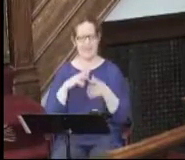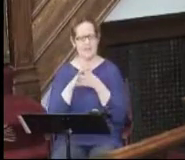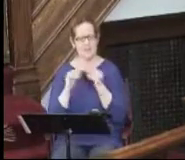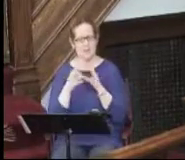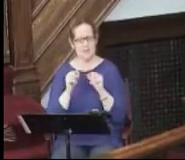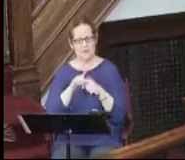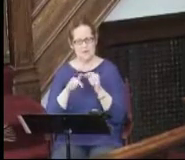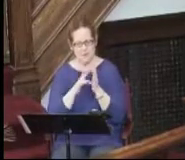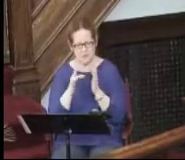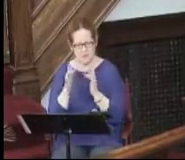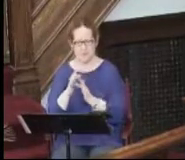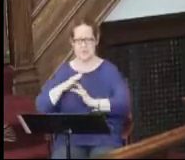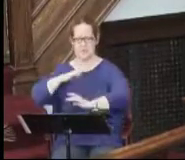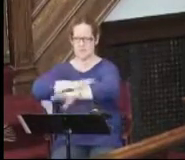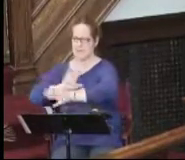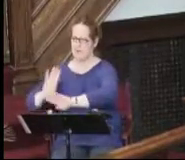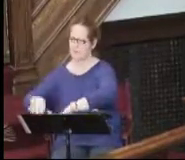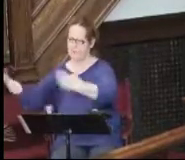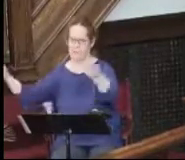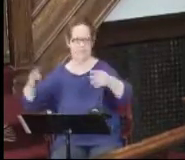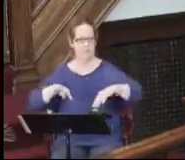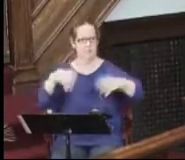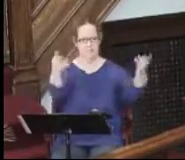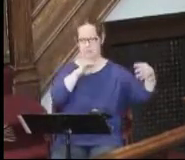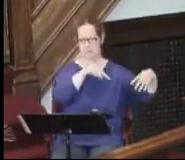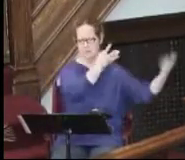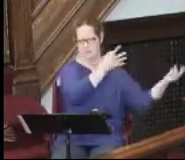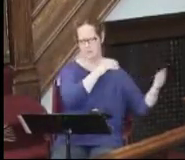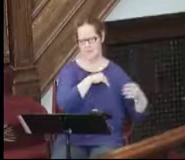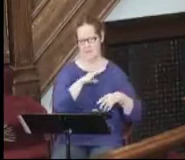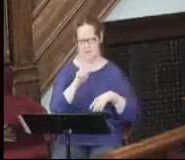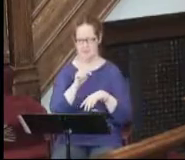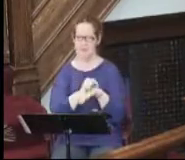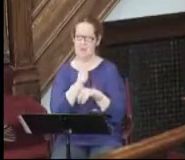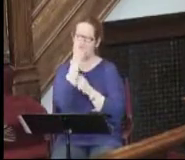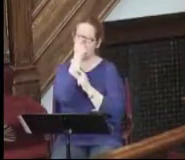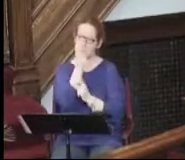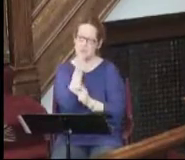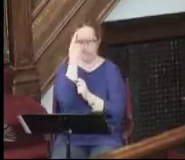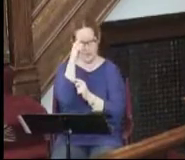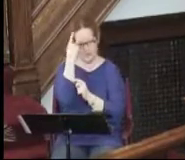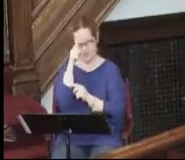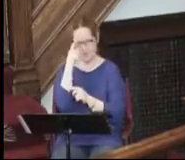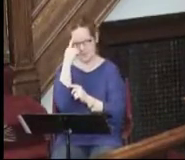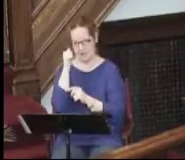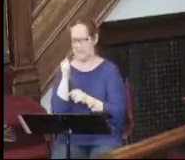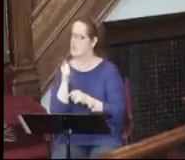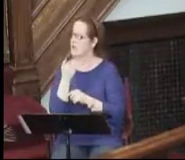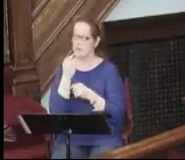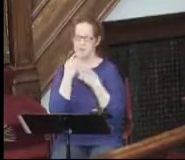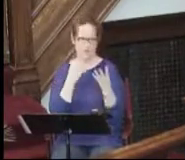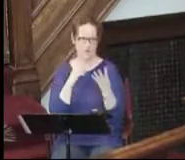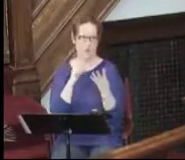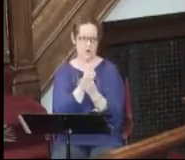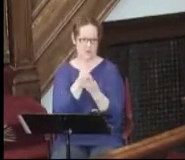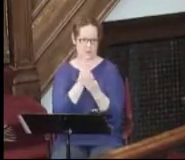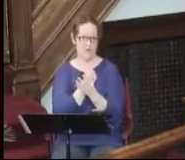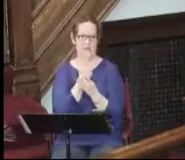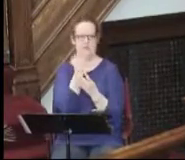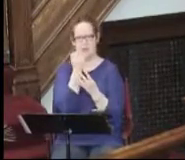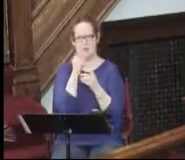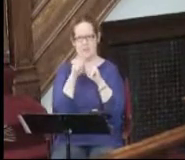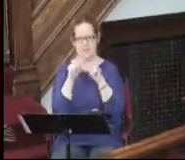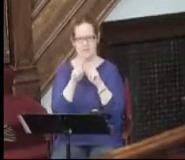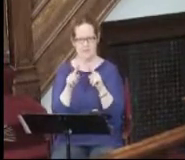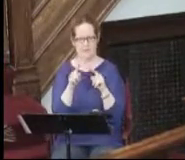about Jesus overturning the tables in the temple is very interesting because of the four Gospels, four different accounts of the